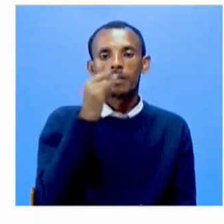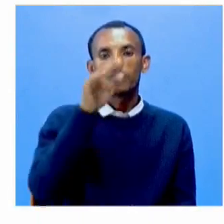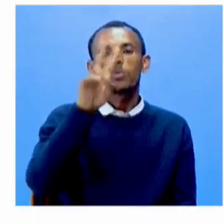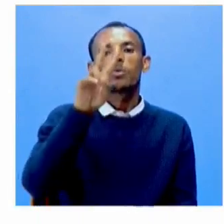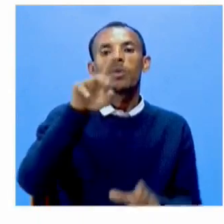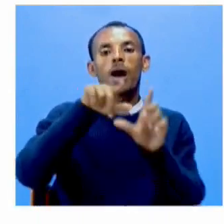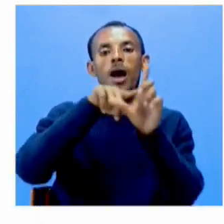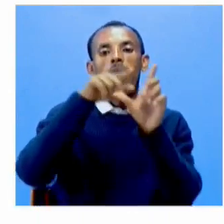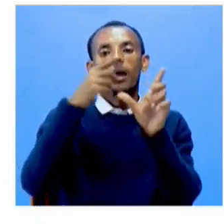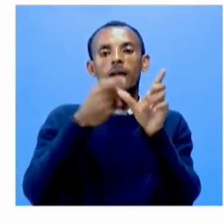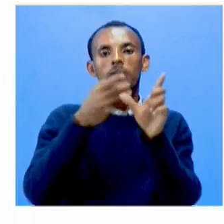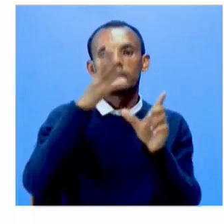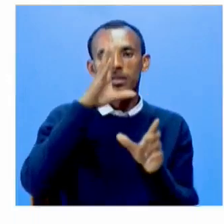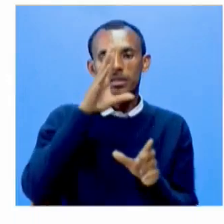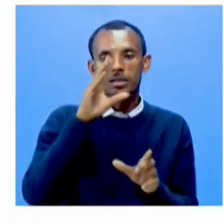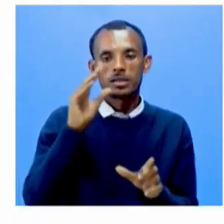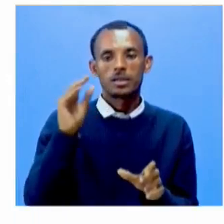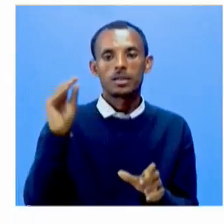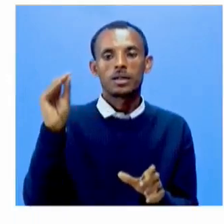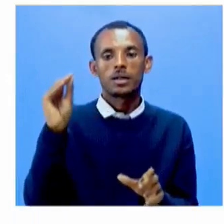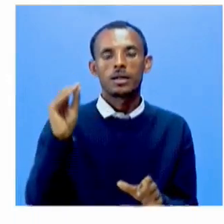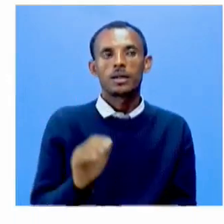angles and